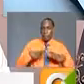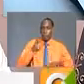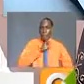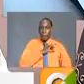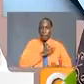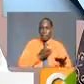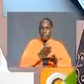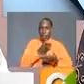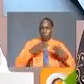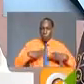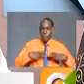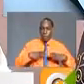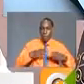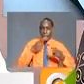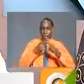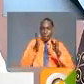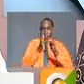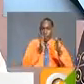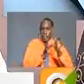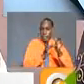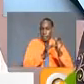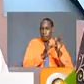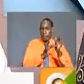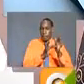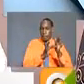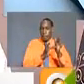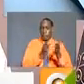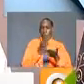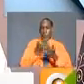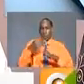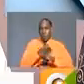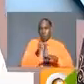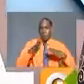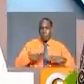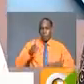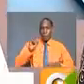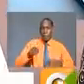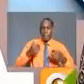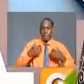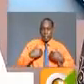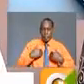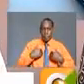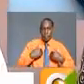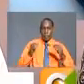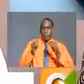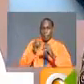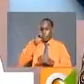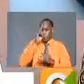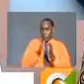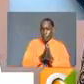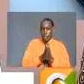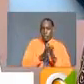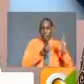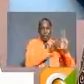of their flock in the name of Jesus. They are con men who must have their date with our police and our law